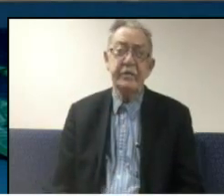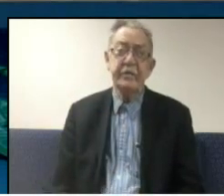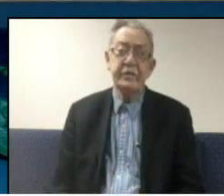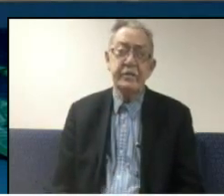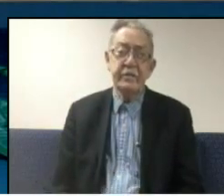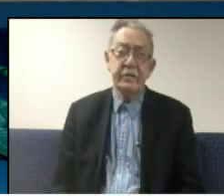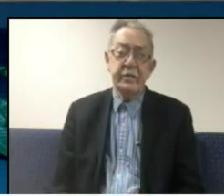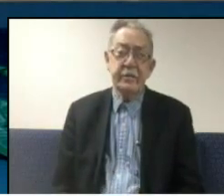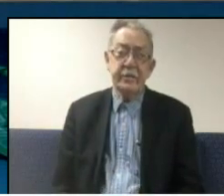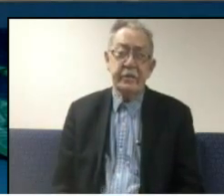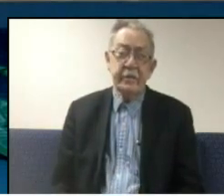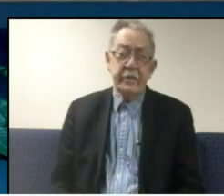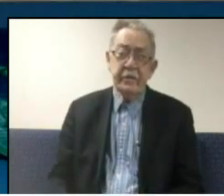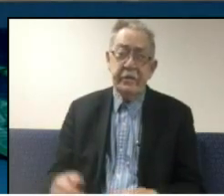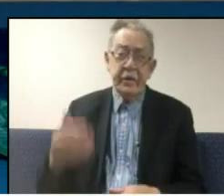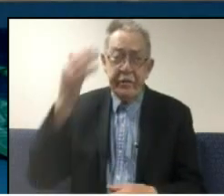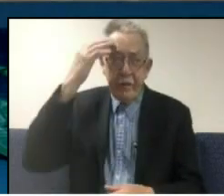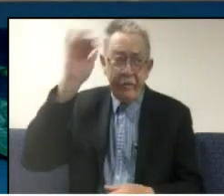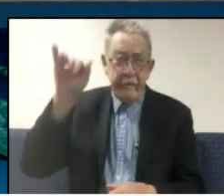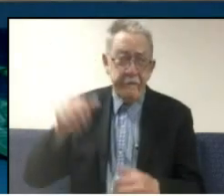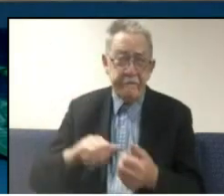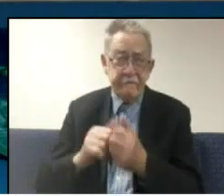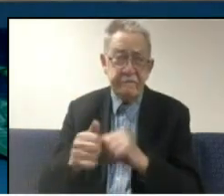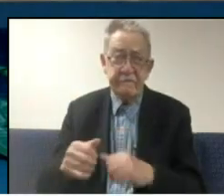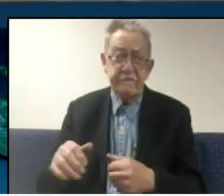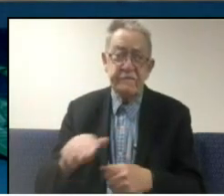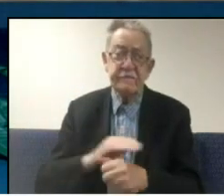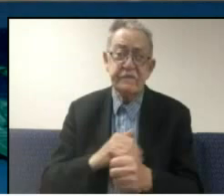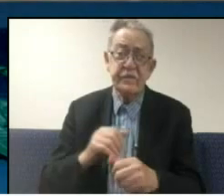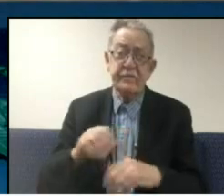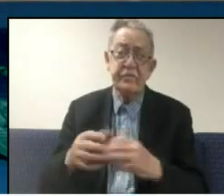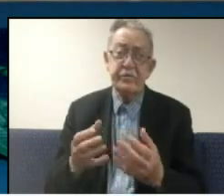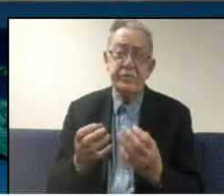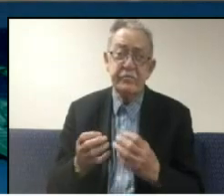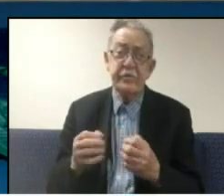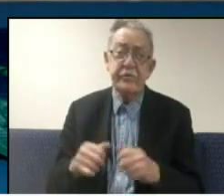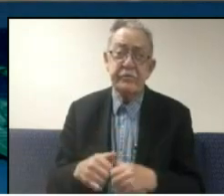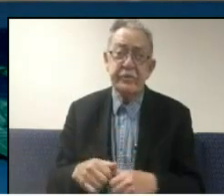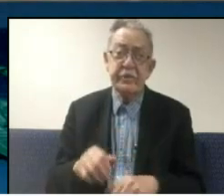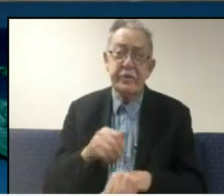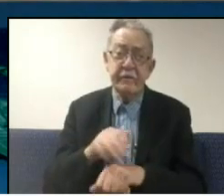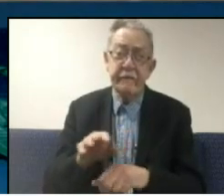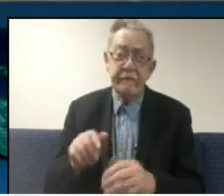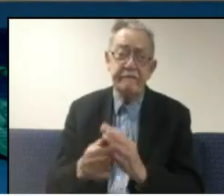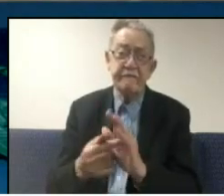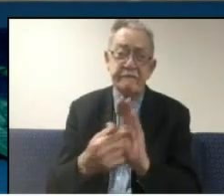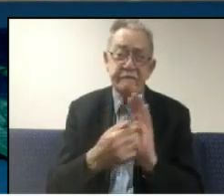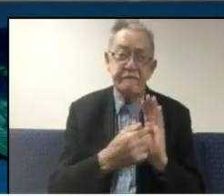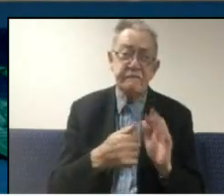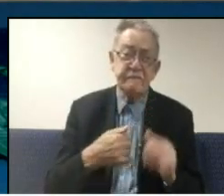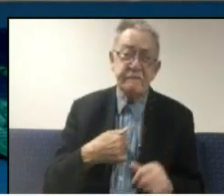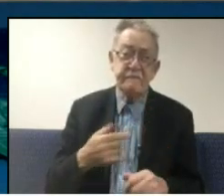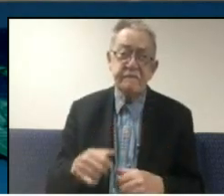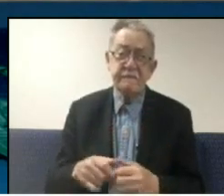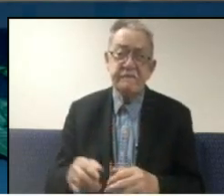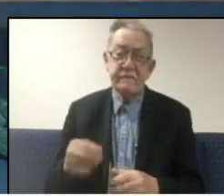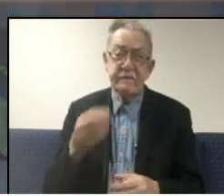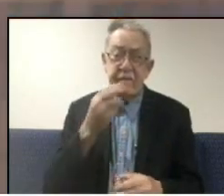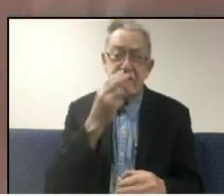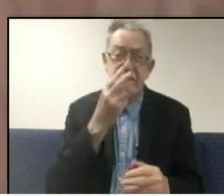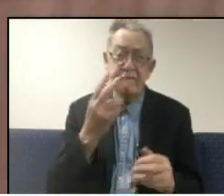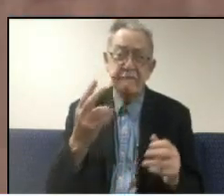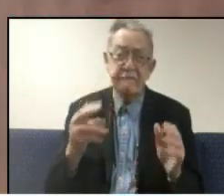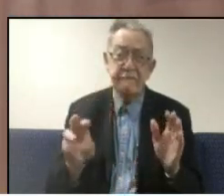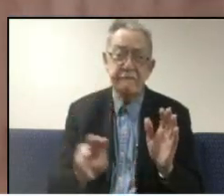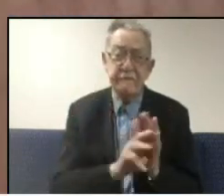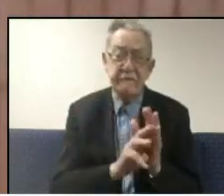how I could possibly fill it, but you have put this on my heart, send me. Show me. Am I to be a witness at my job? Am I to be a